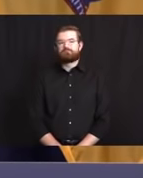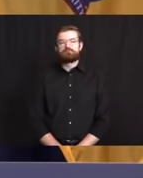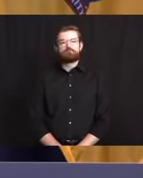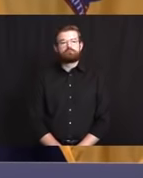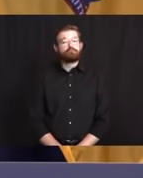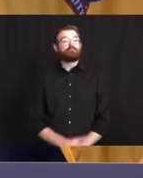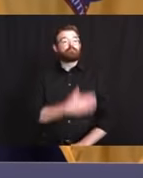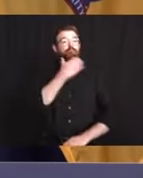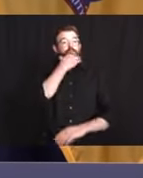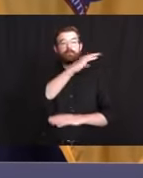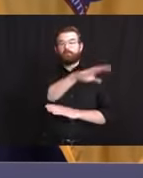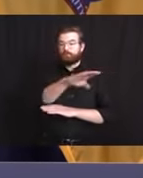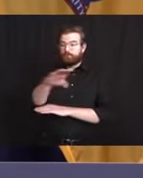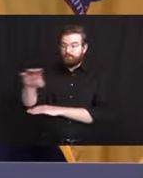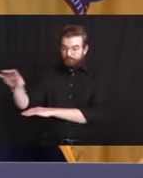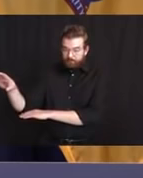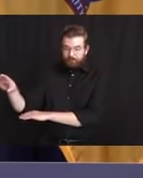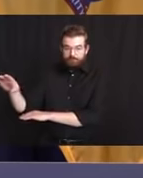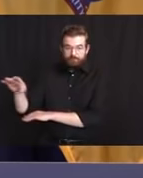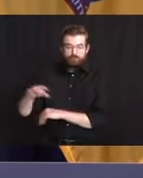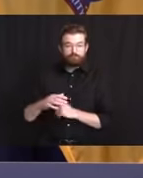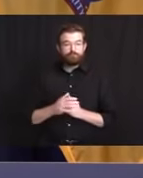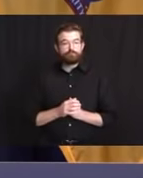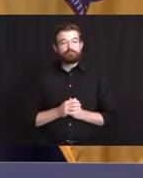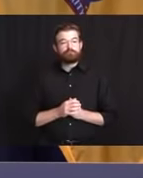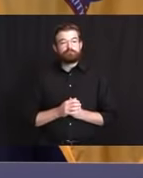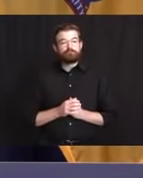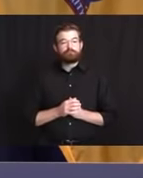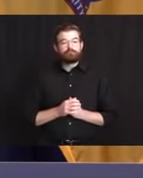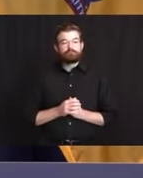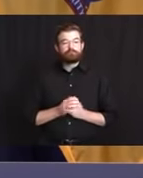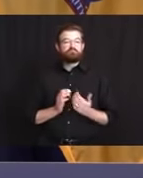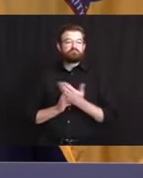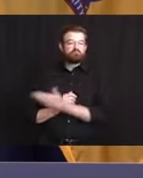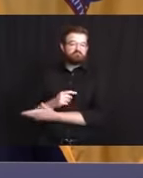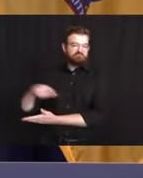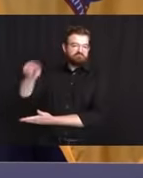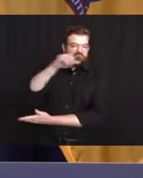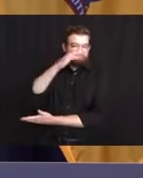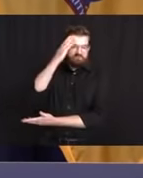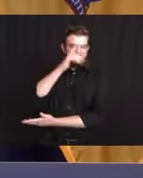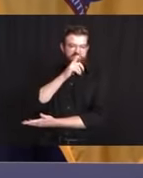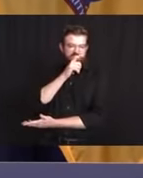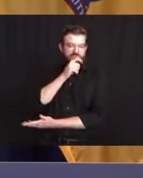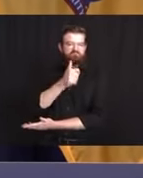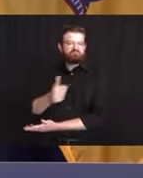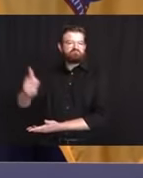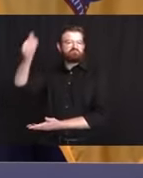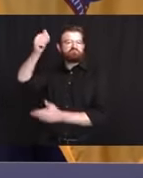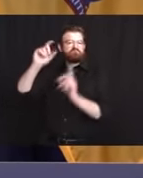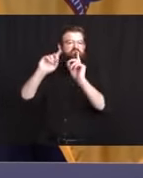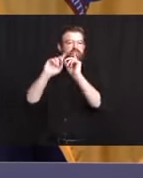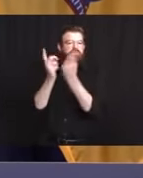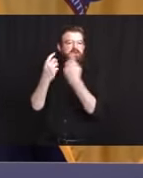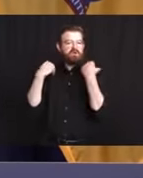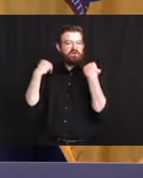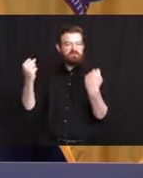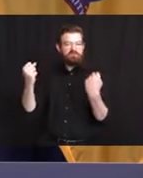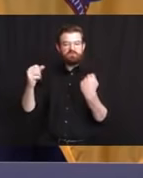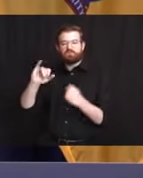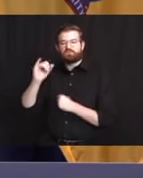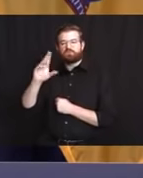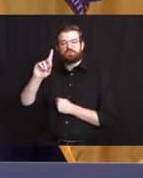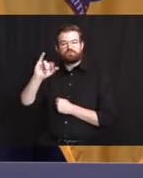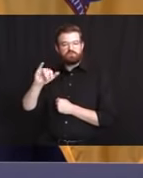Good afternoon. With me to my right is the woman who needs no introduction, the Commissioner of the Department of Health, Judy Persicelli. To her right, another